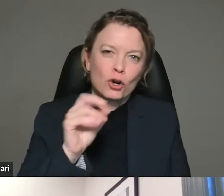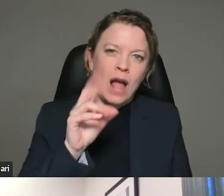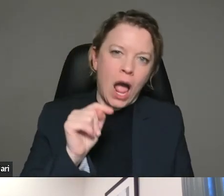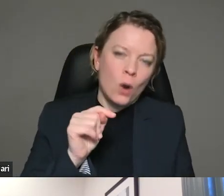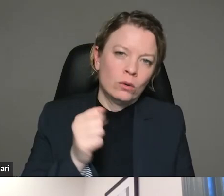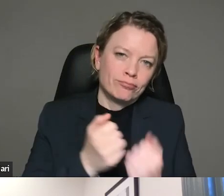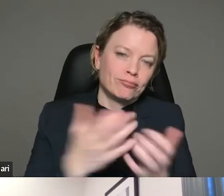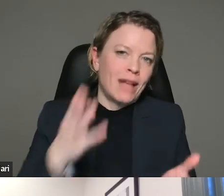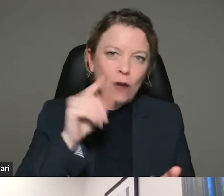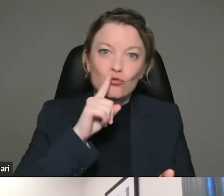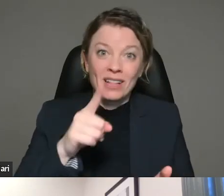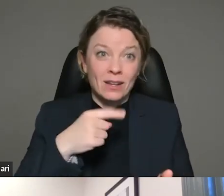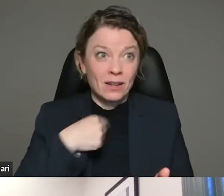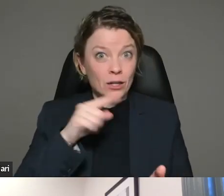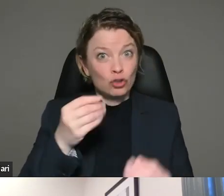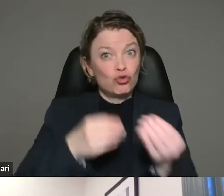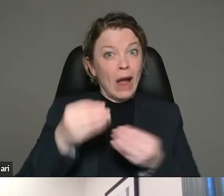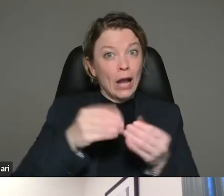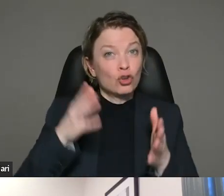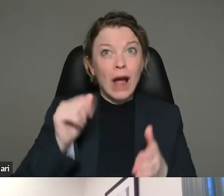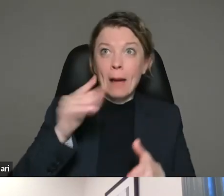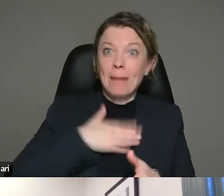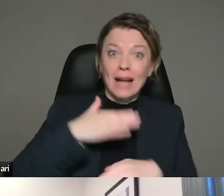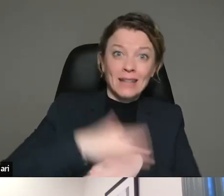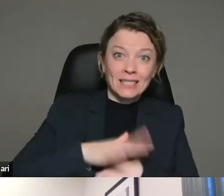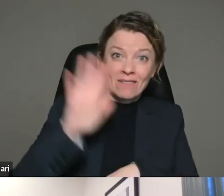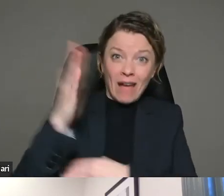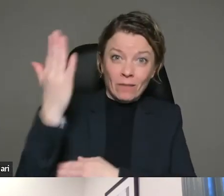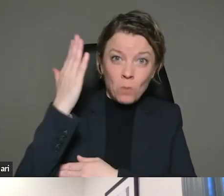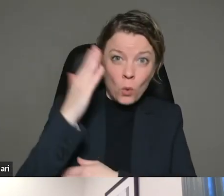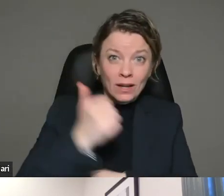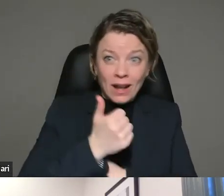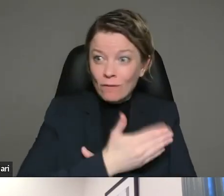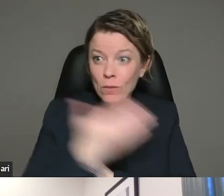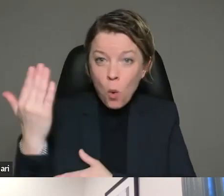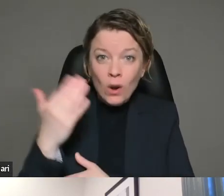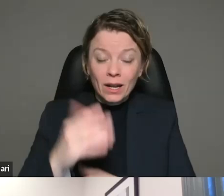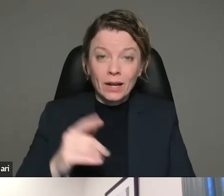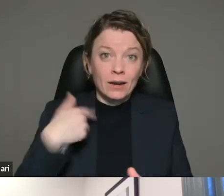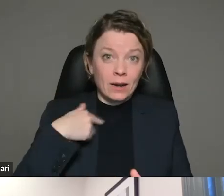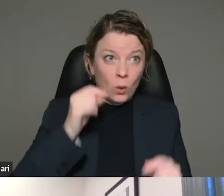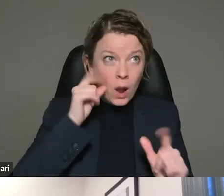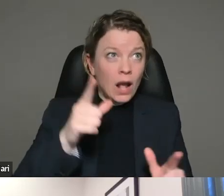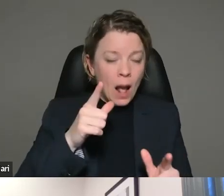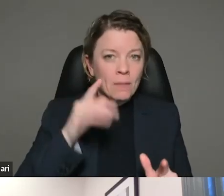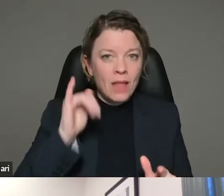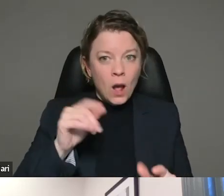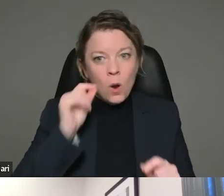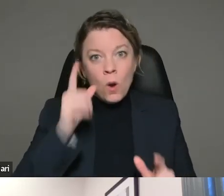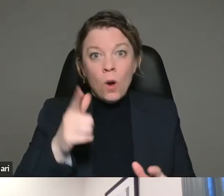I was at my desk at 5 a.m. every morning. So waking up with a four handle gets a little